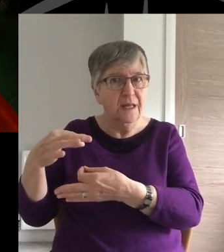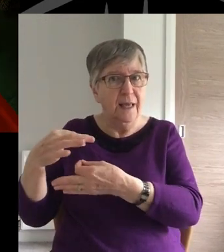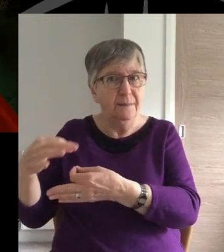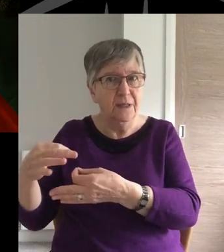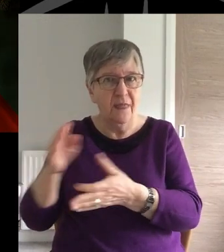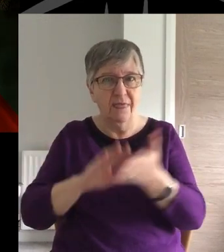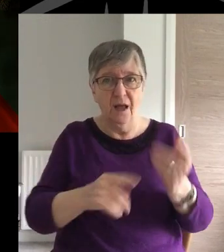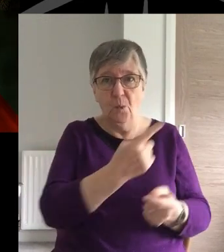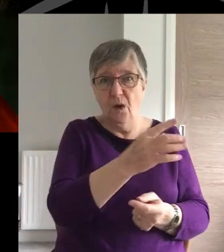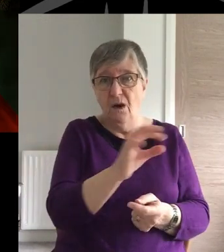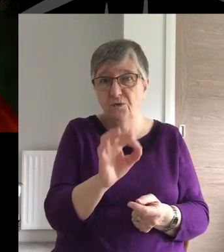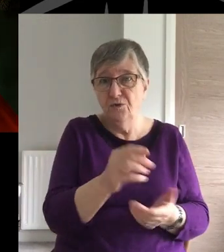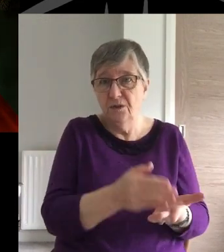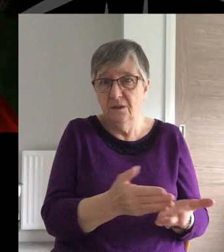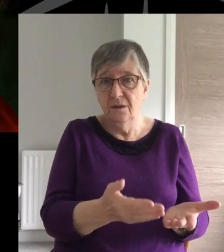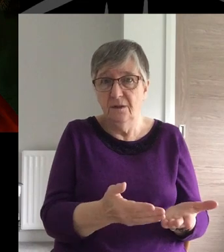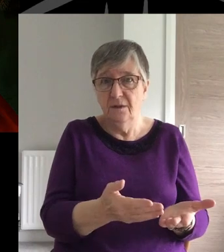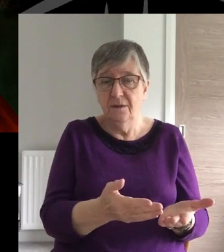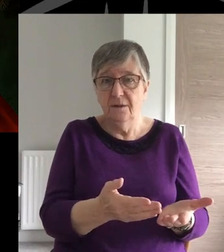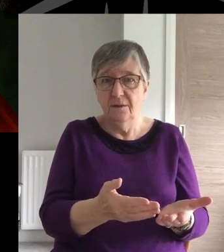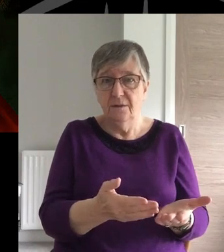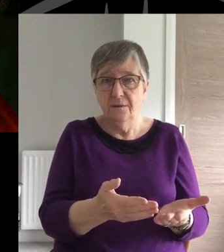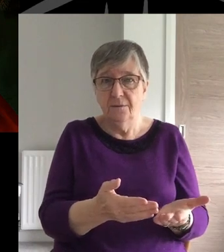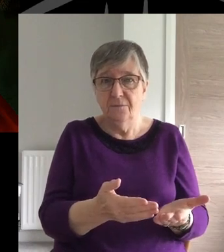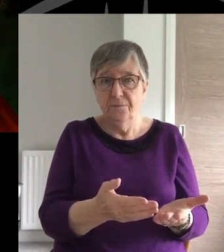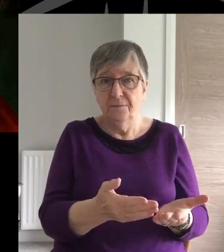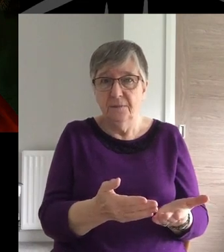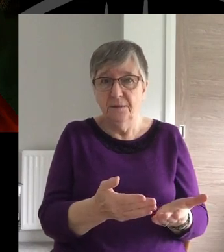tempting than just the 100 that I started with.